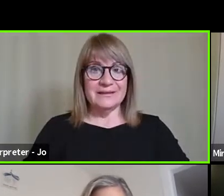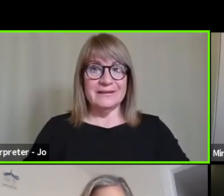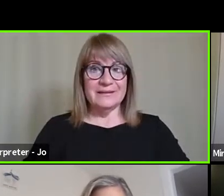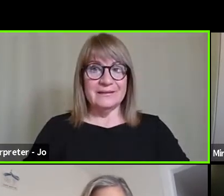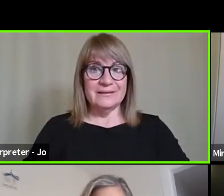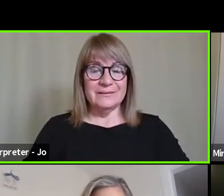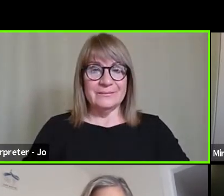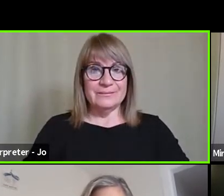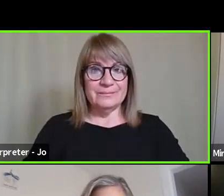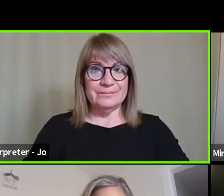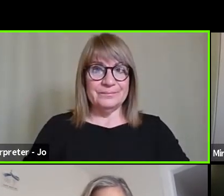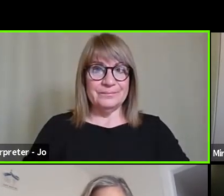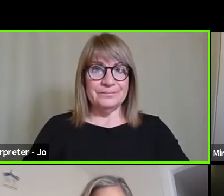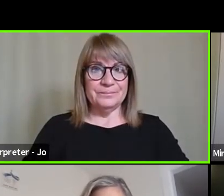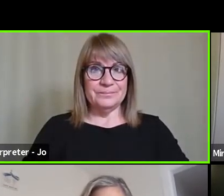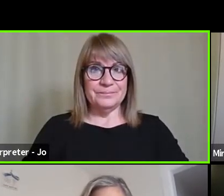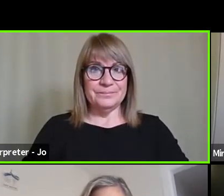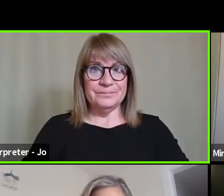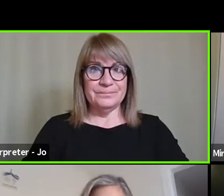um